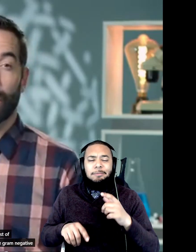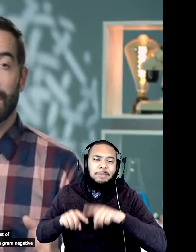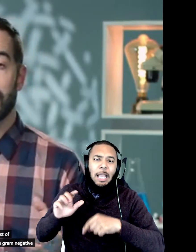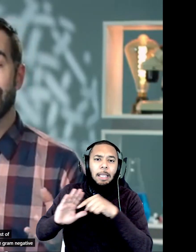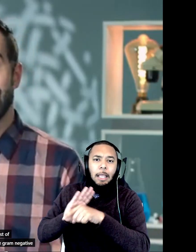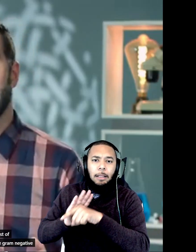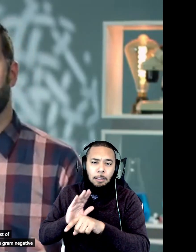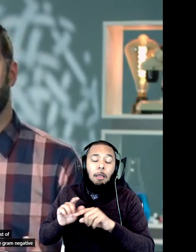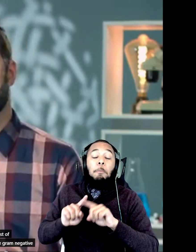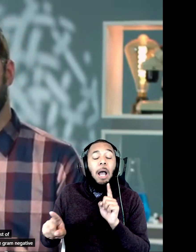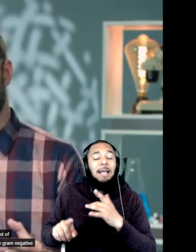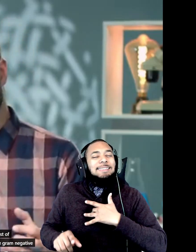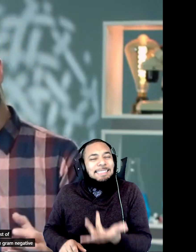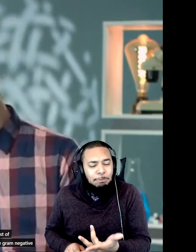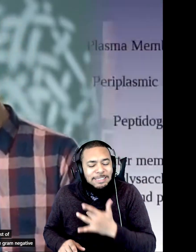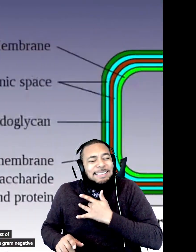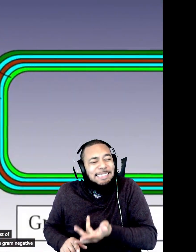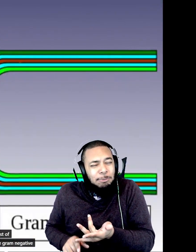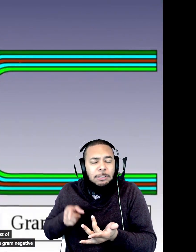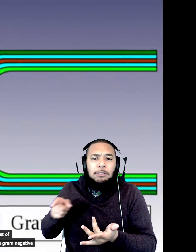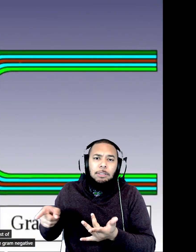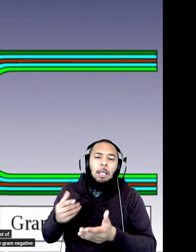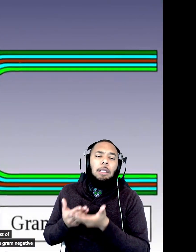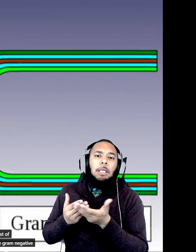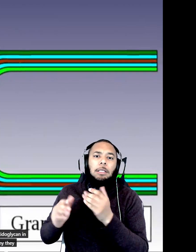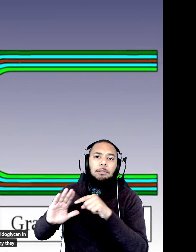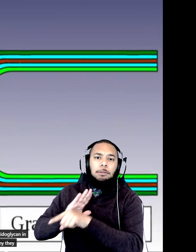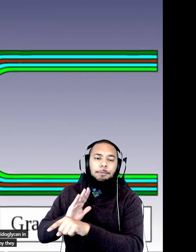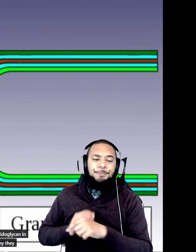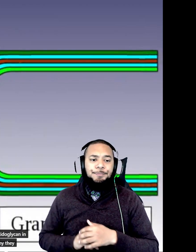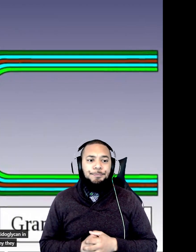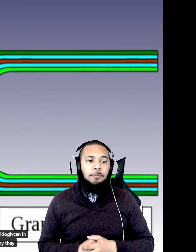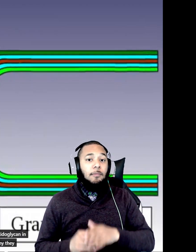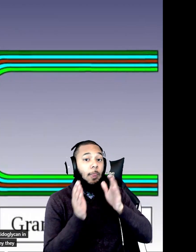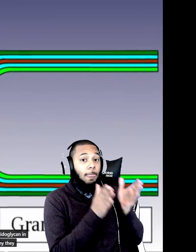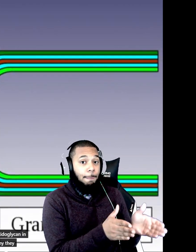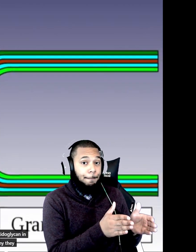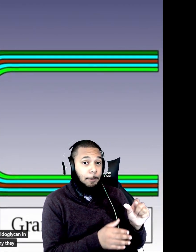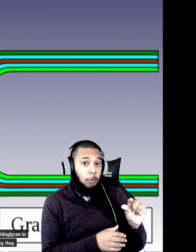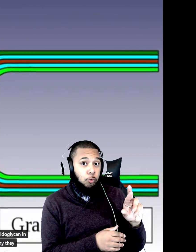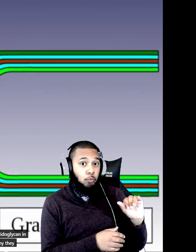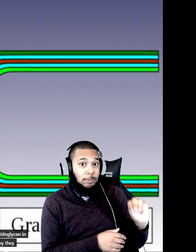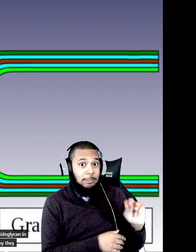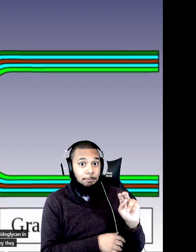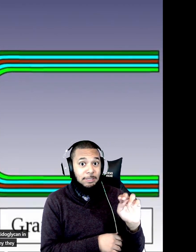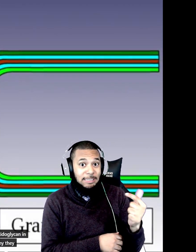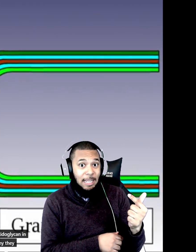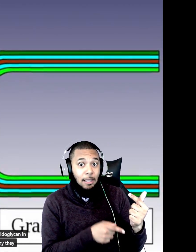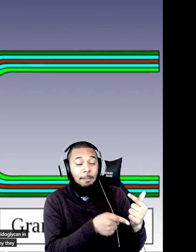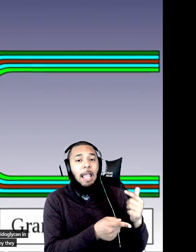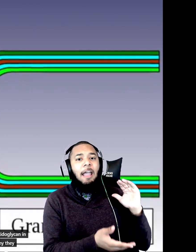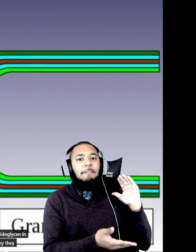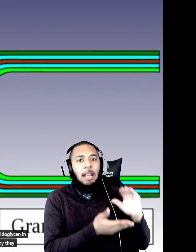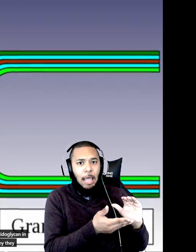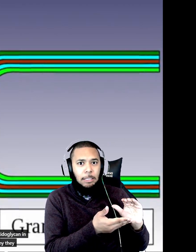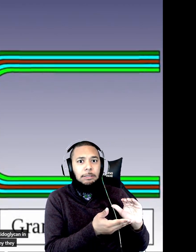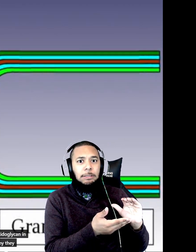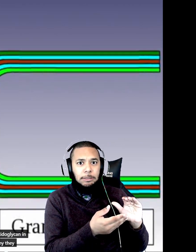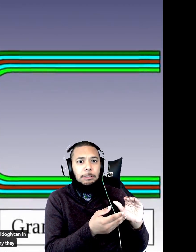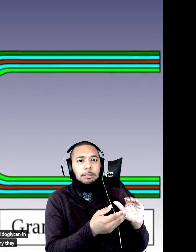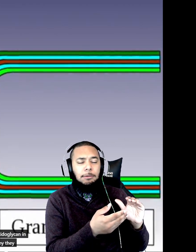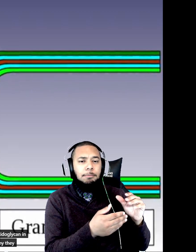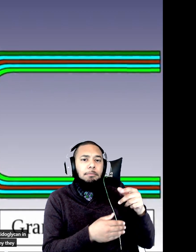our gram-negative bacteria. The gram-negative bacteria, they have less peptidoglycan in their cell